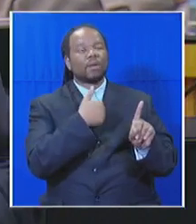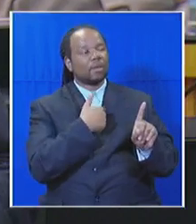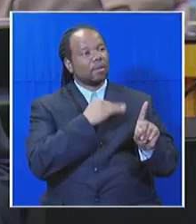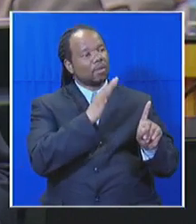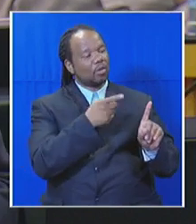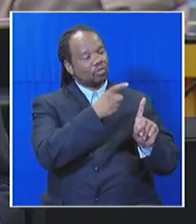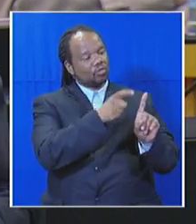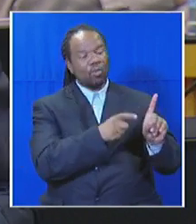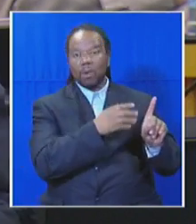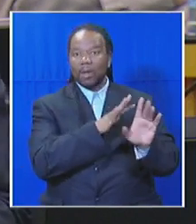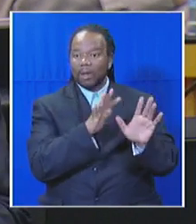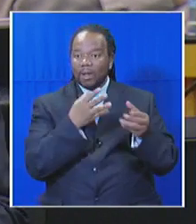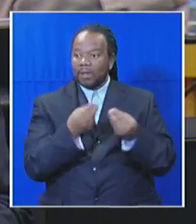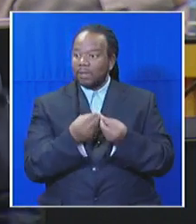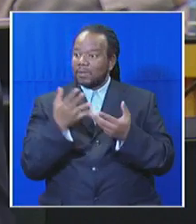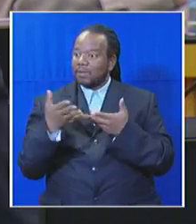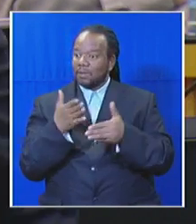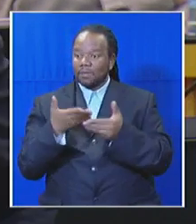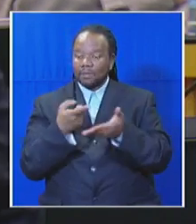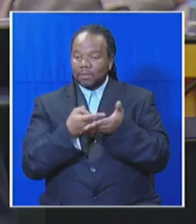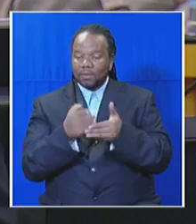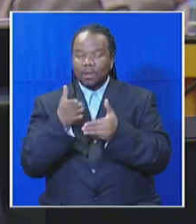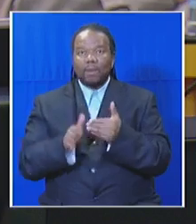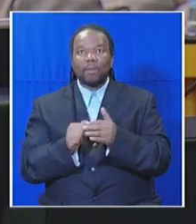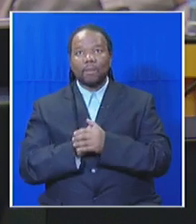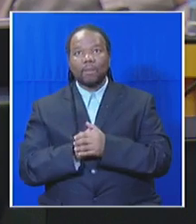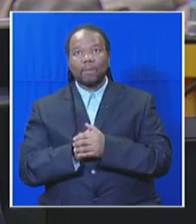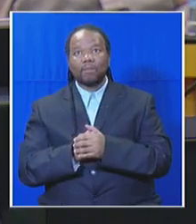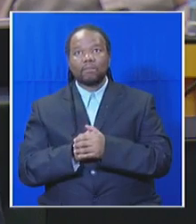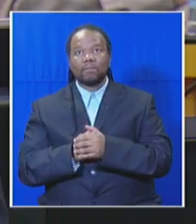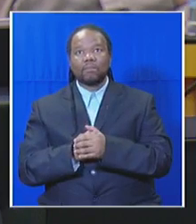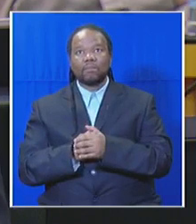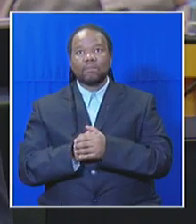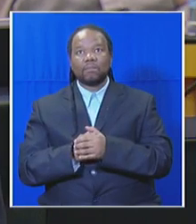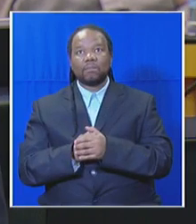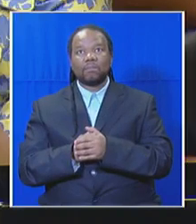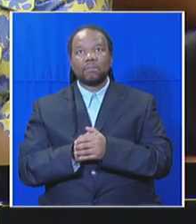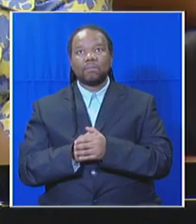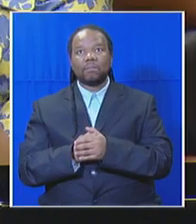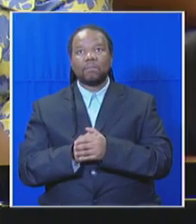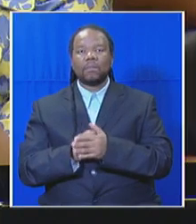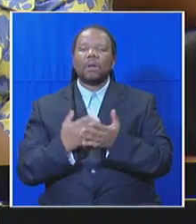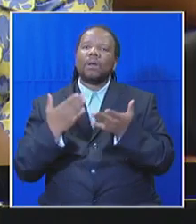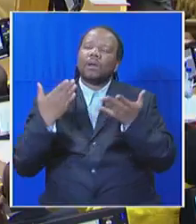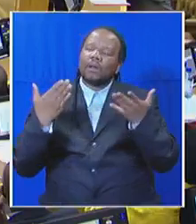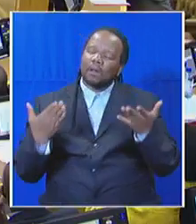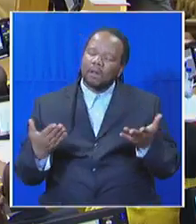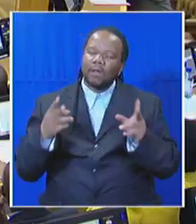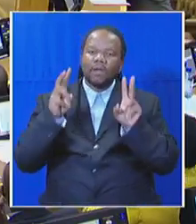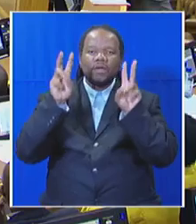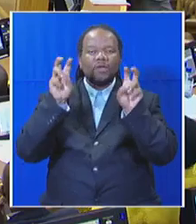Speaker. Speaker, on a point of order. No. There's a matter of Nkandla being raised in this